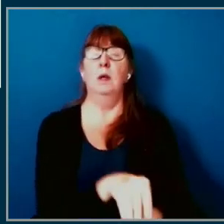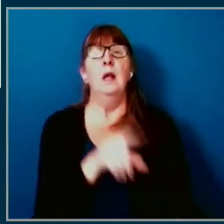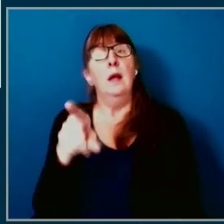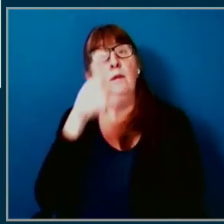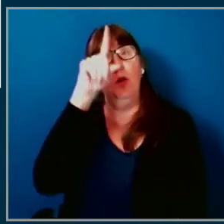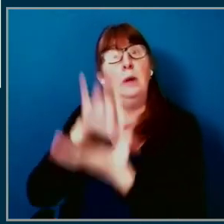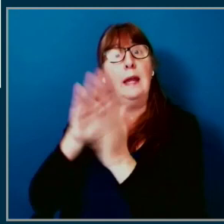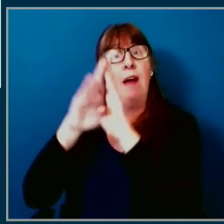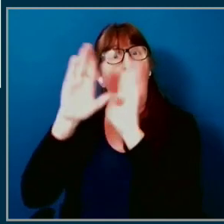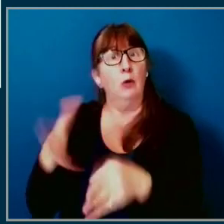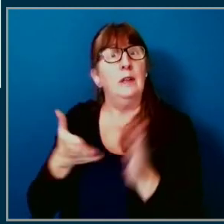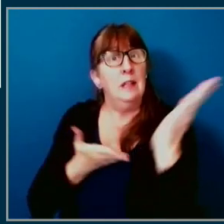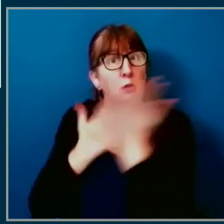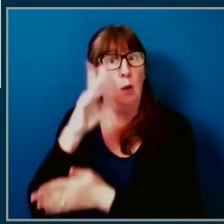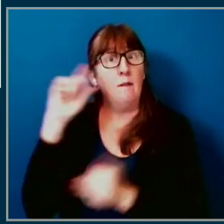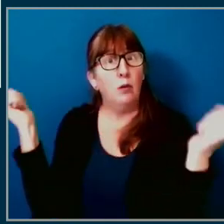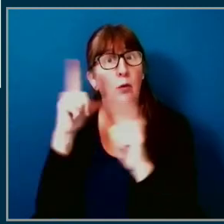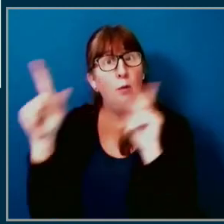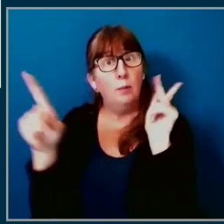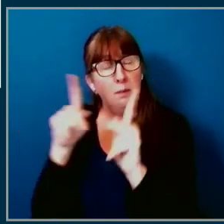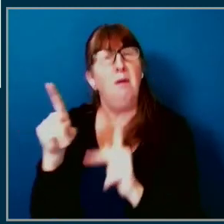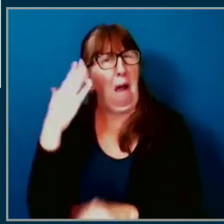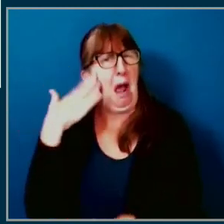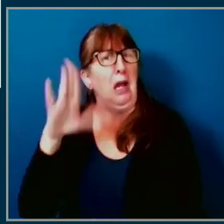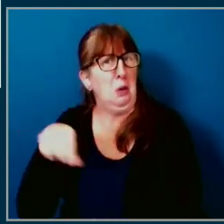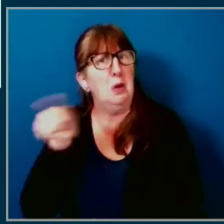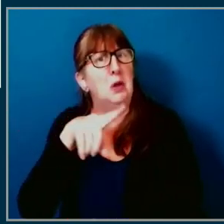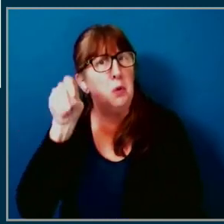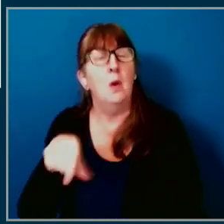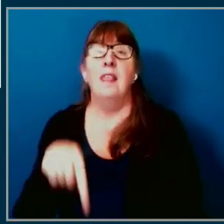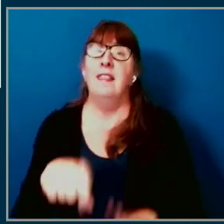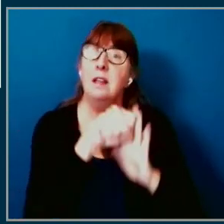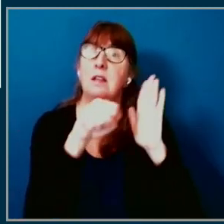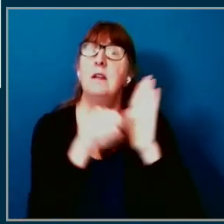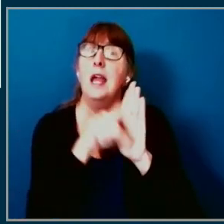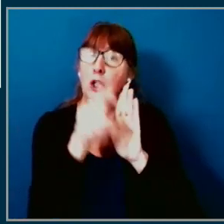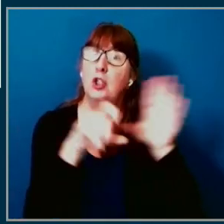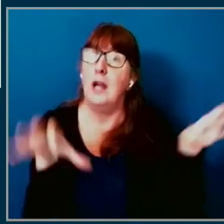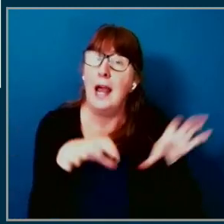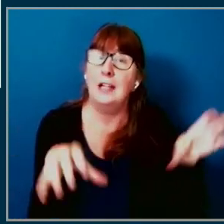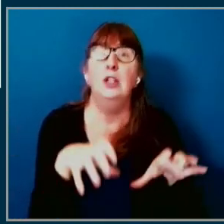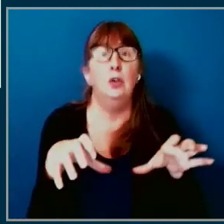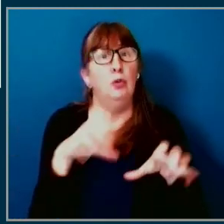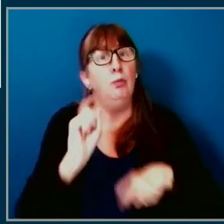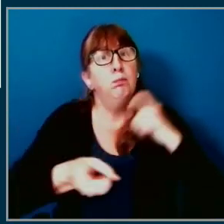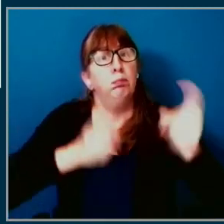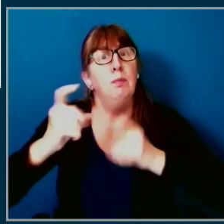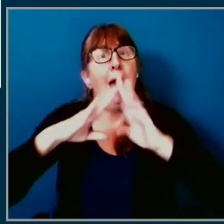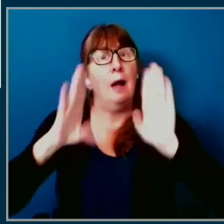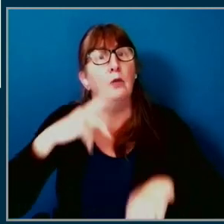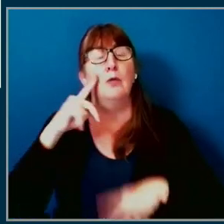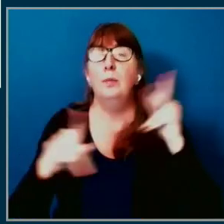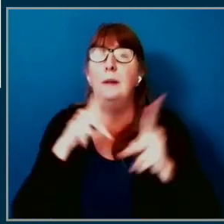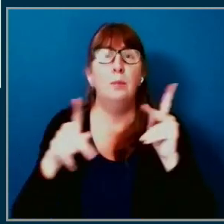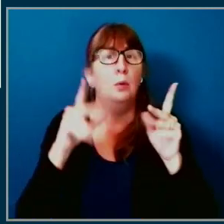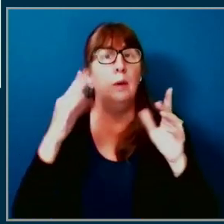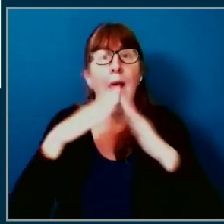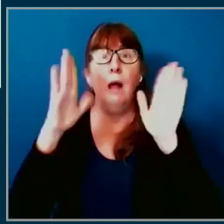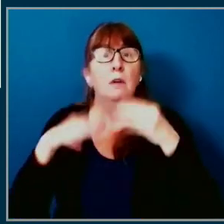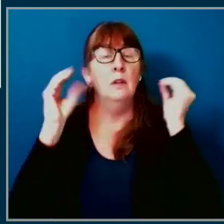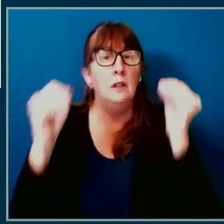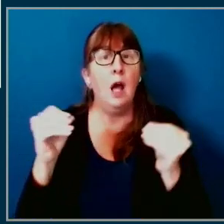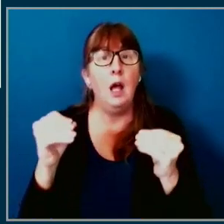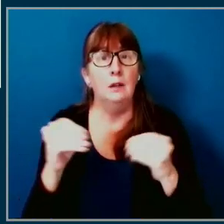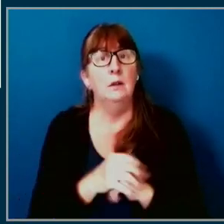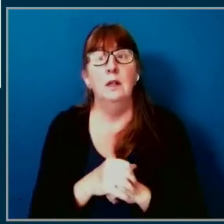I know many of you do, then the state should take action to house our unhoused neighbors. And the controller sits on several different